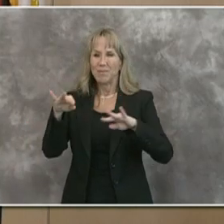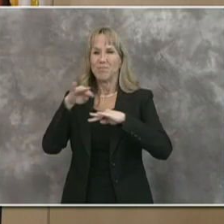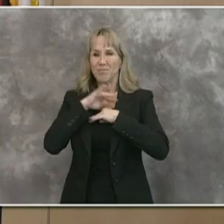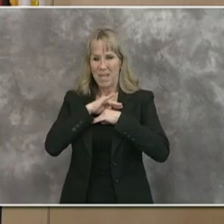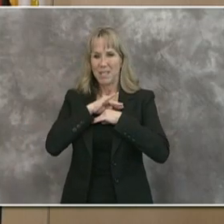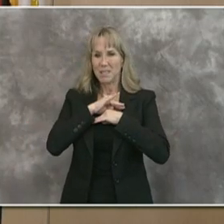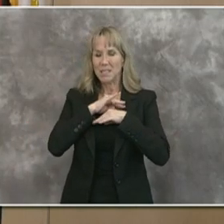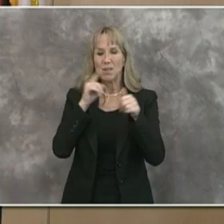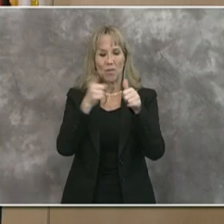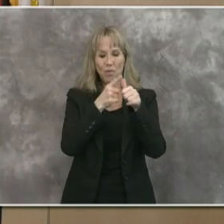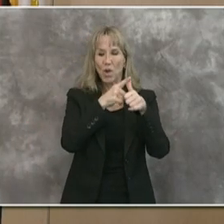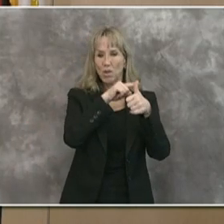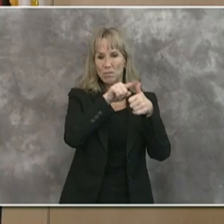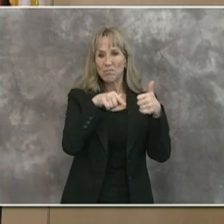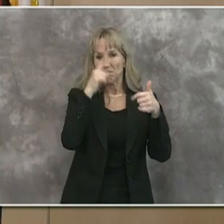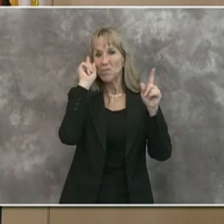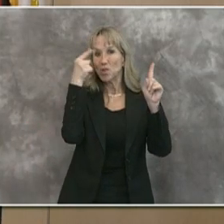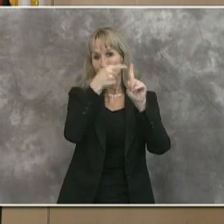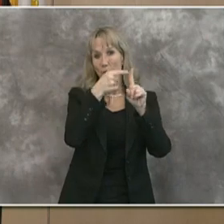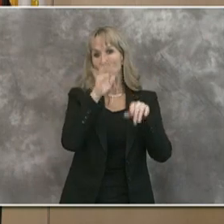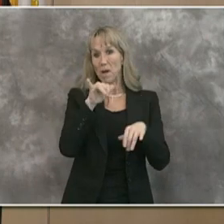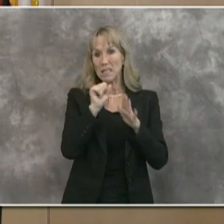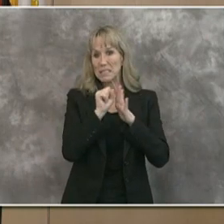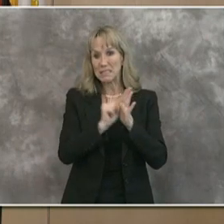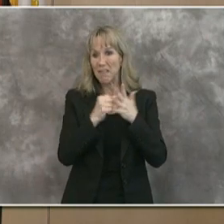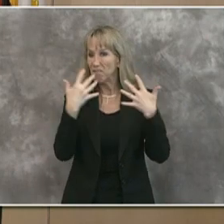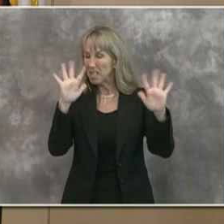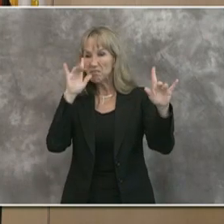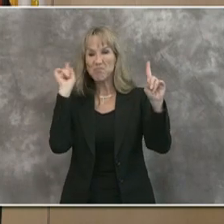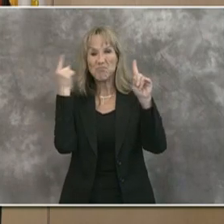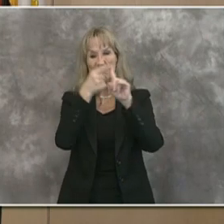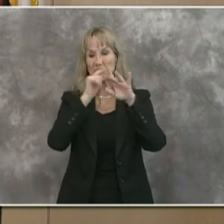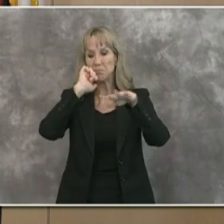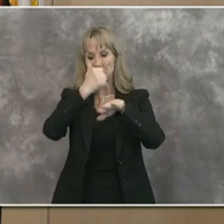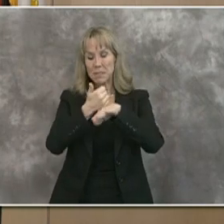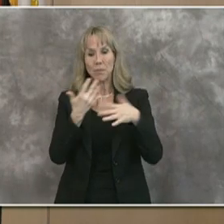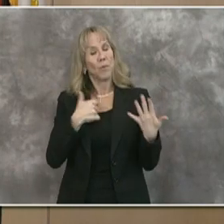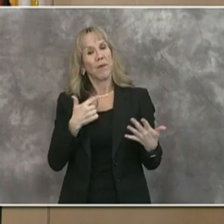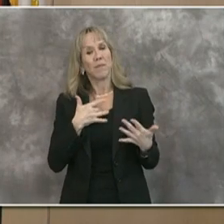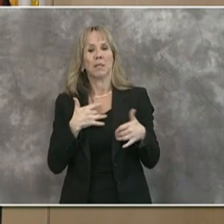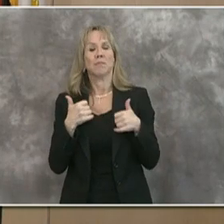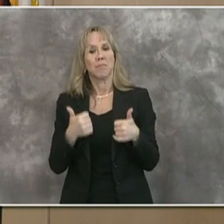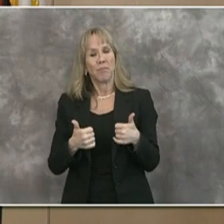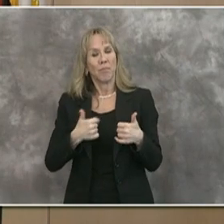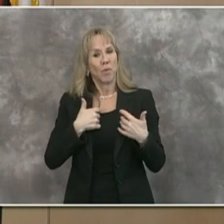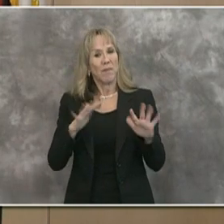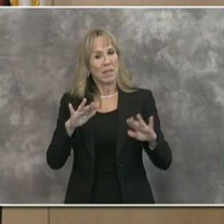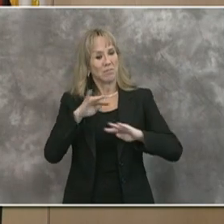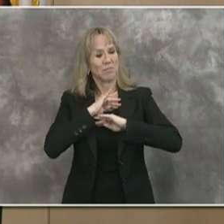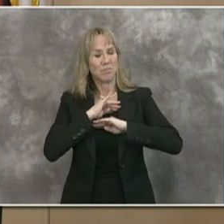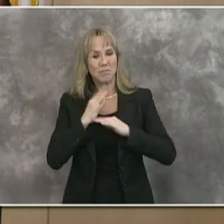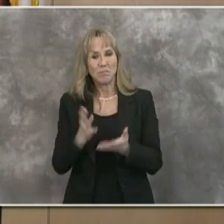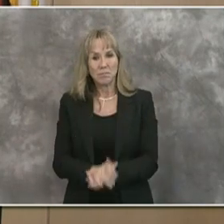first goal set by the state, so that's why we stated that we met the 5th goal.